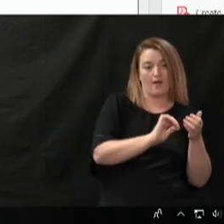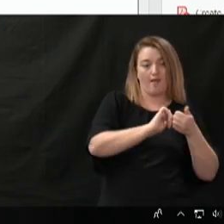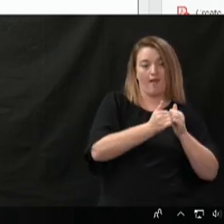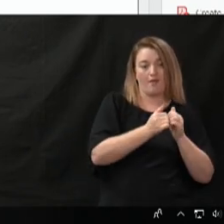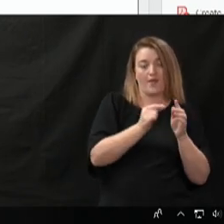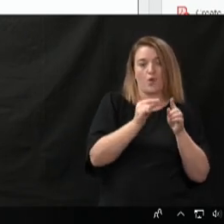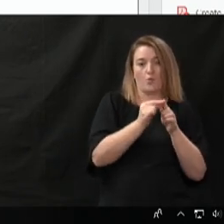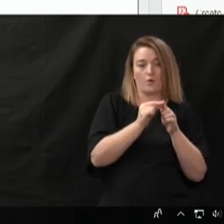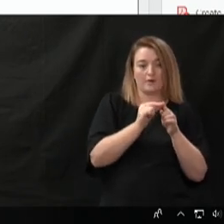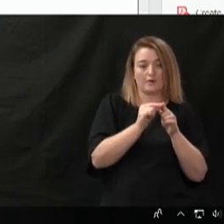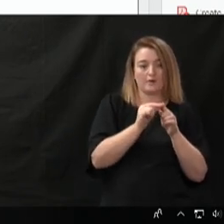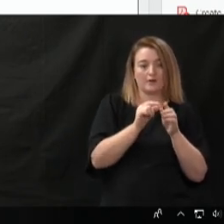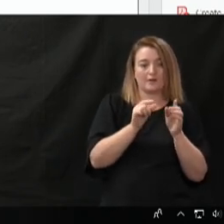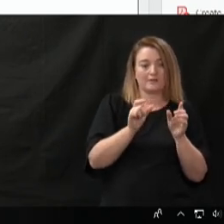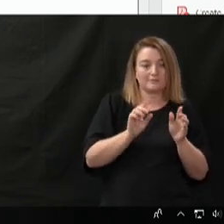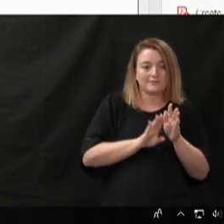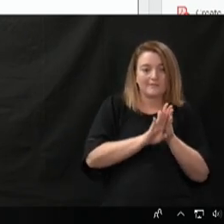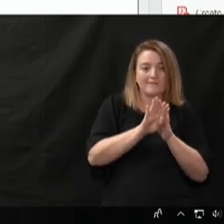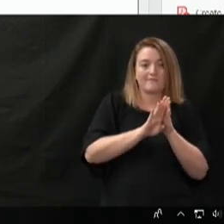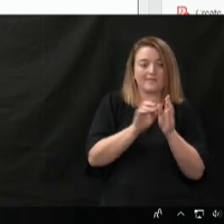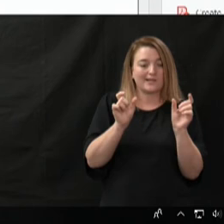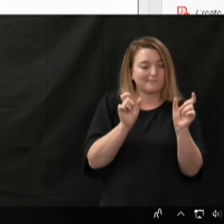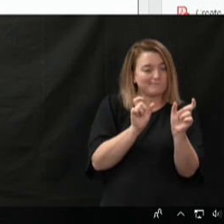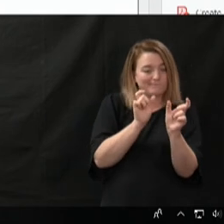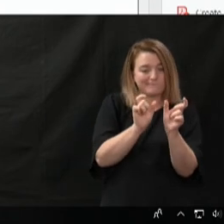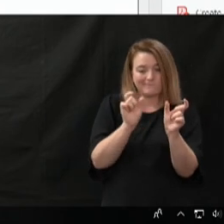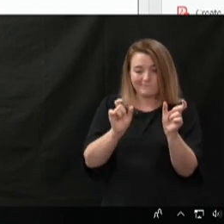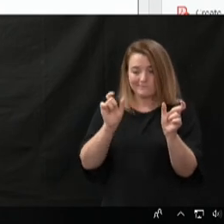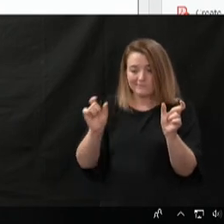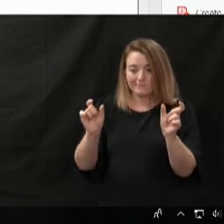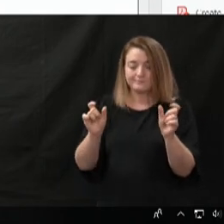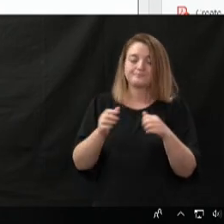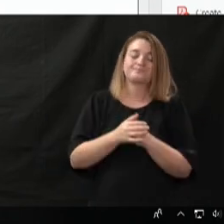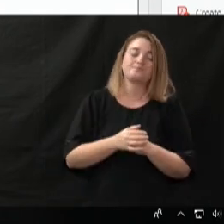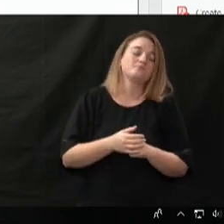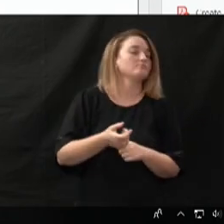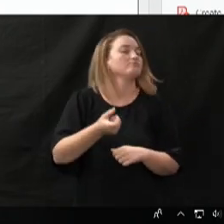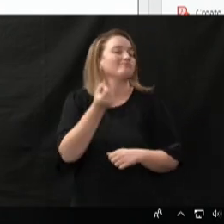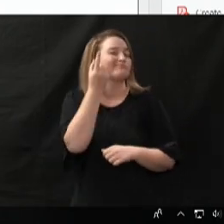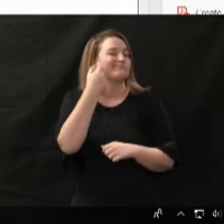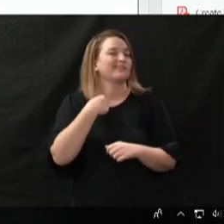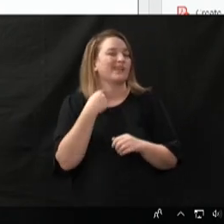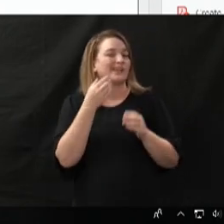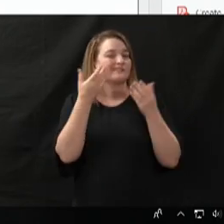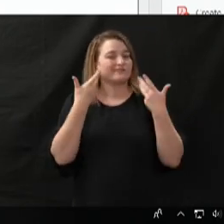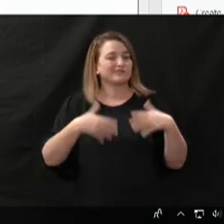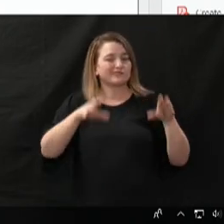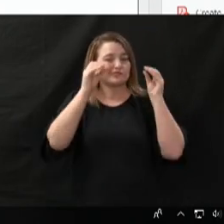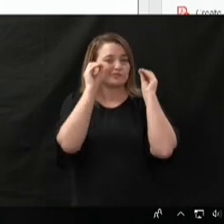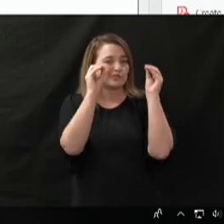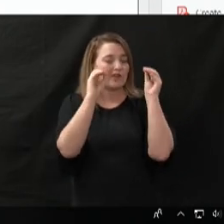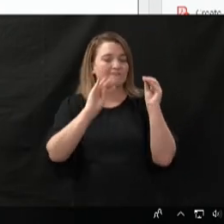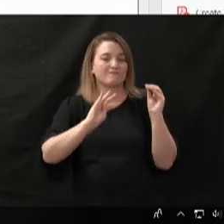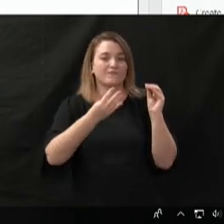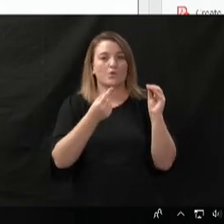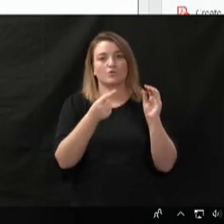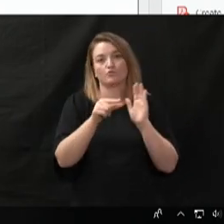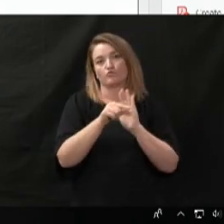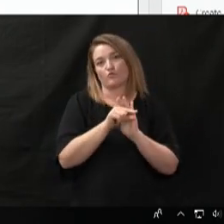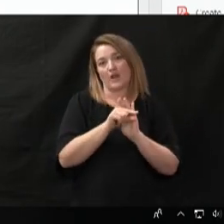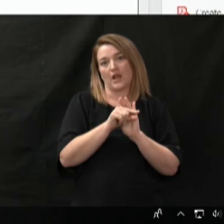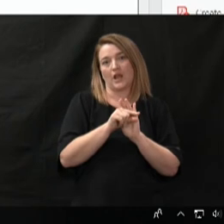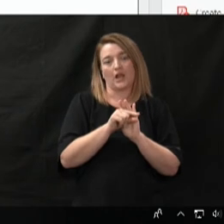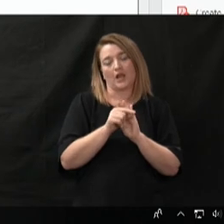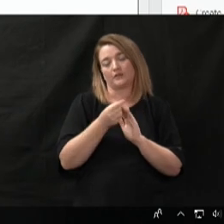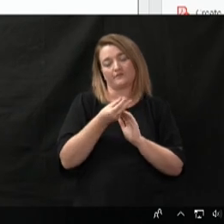fun. I taught morphology in fourth grade, when I taught fourth grade a couple years ago, and the kids really liked the